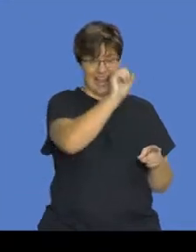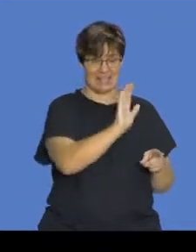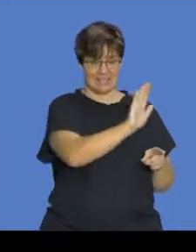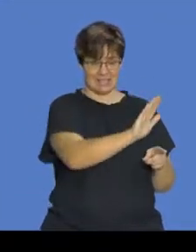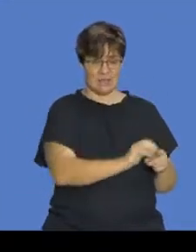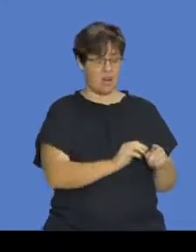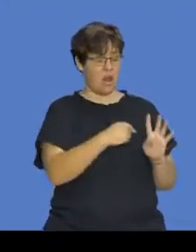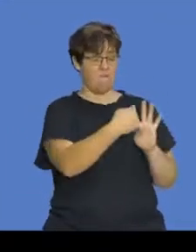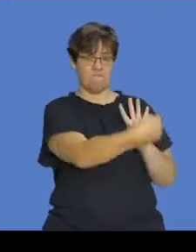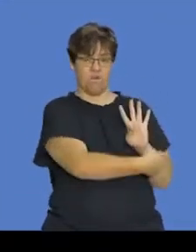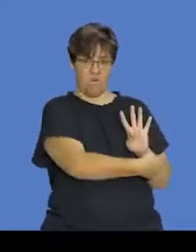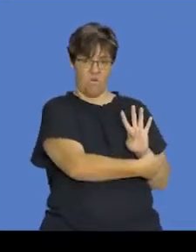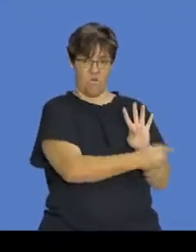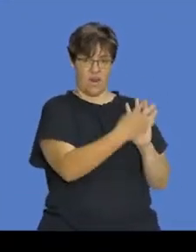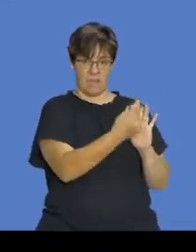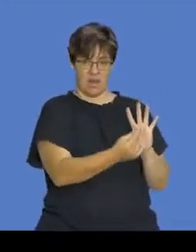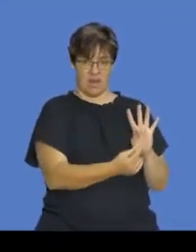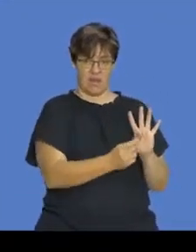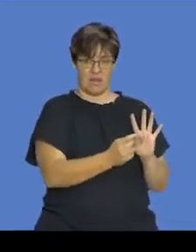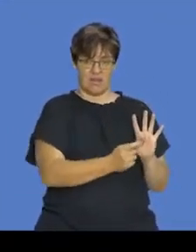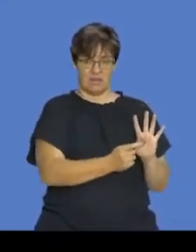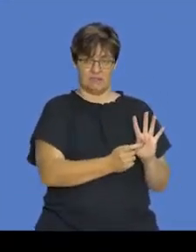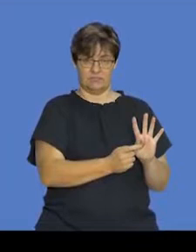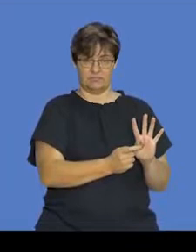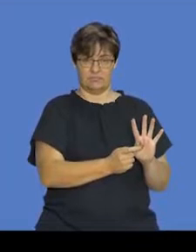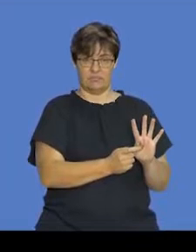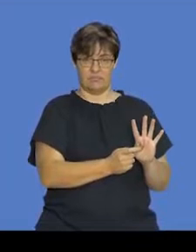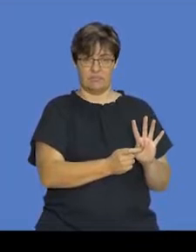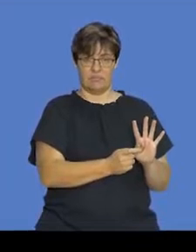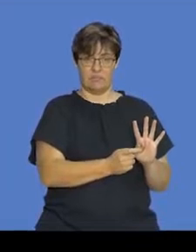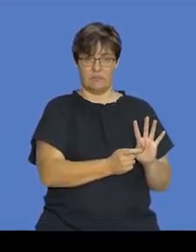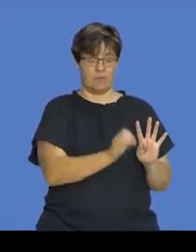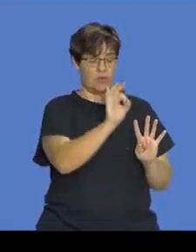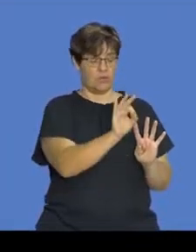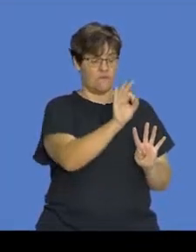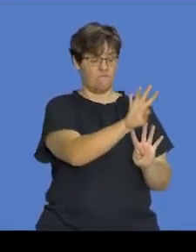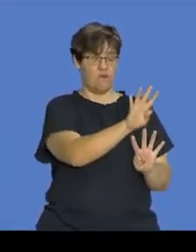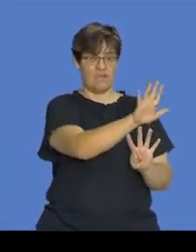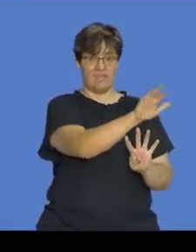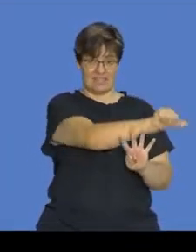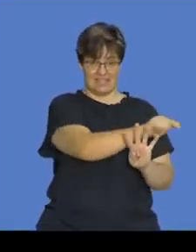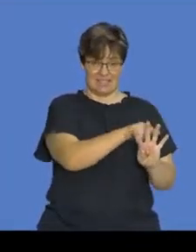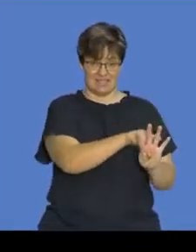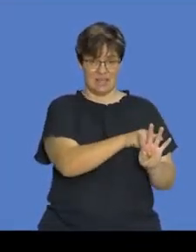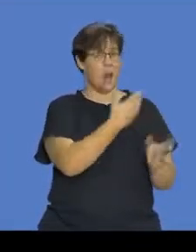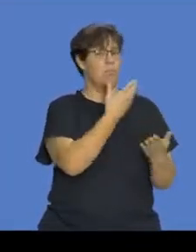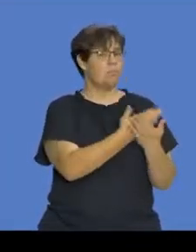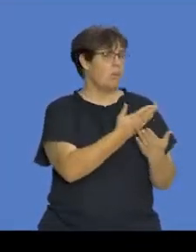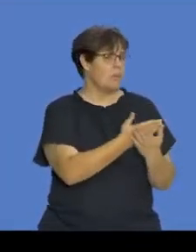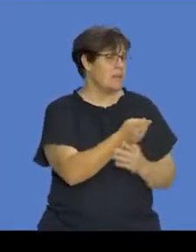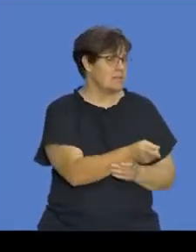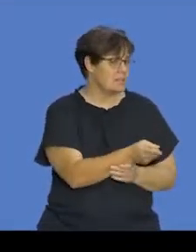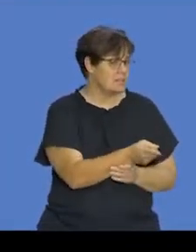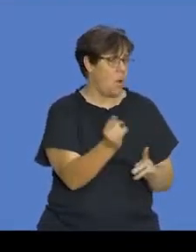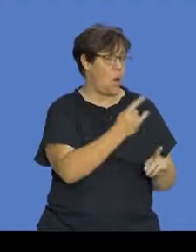there are 4. The number in X is going to be 4. And what's the probability? Well, the probability